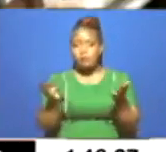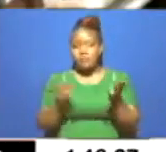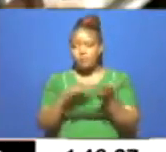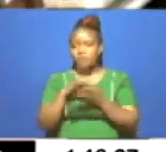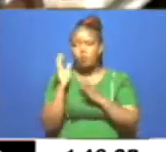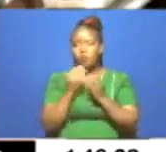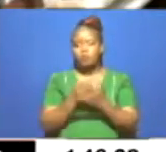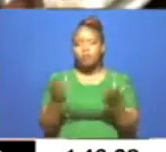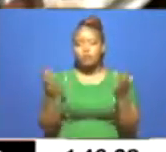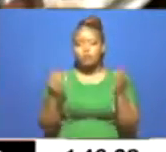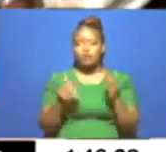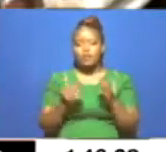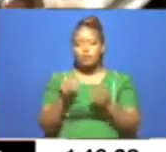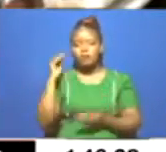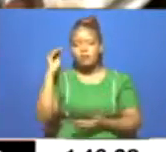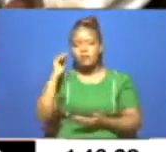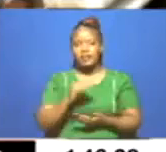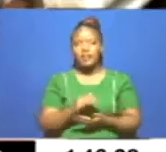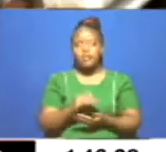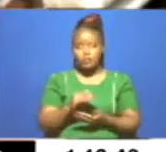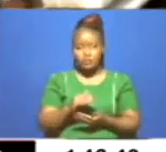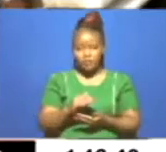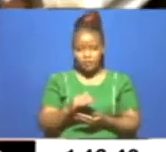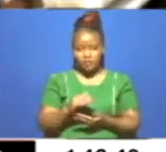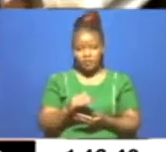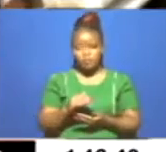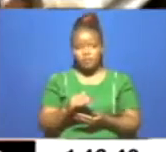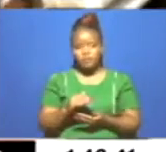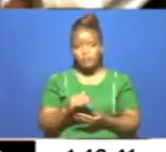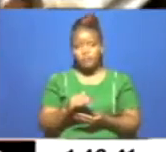Reporting for Lunchtime News, I am Teresa Mutai.